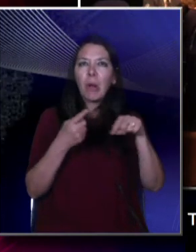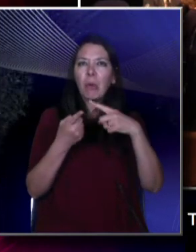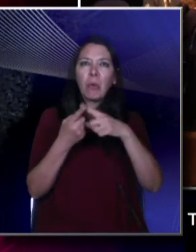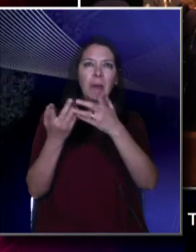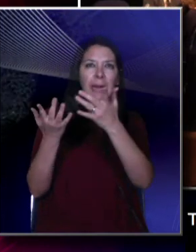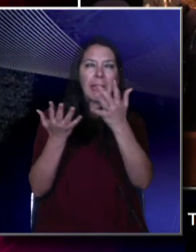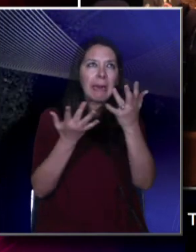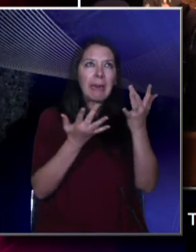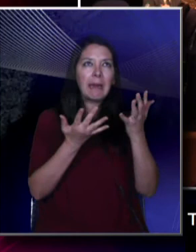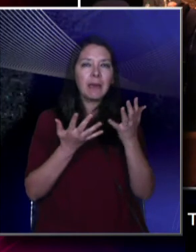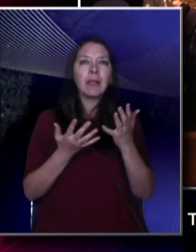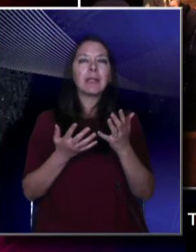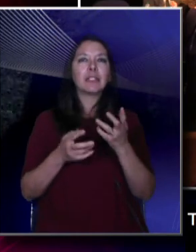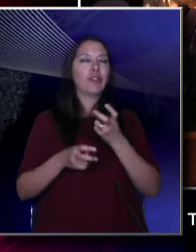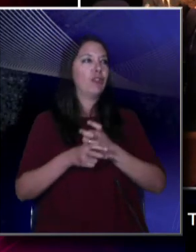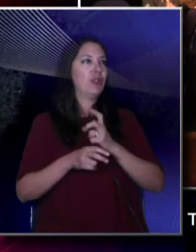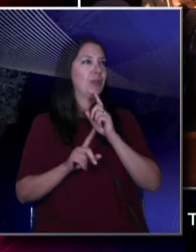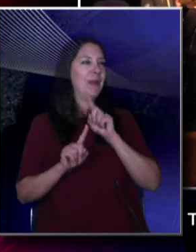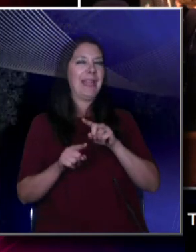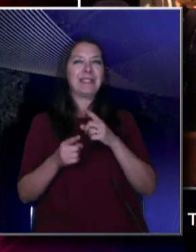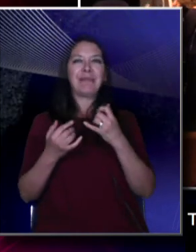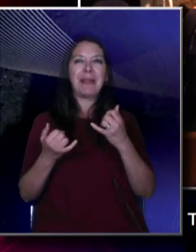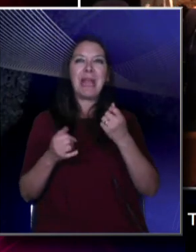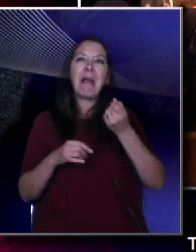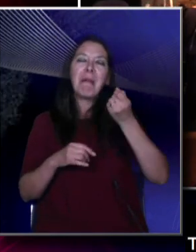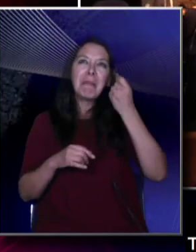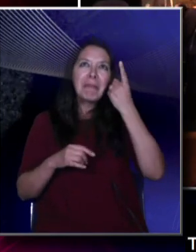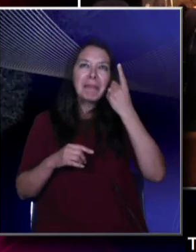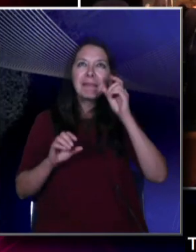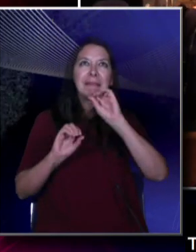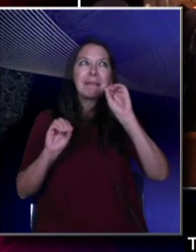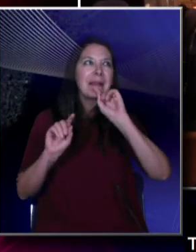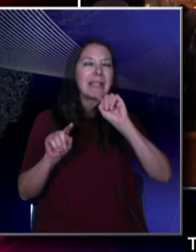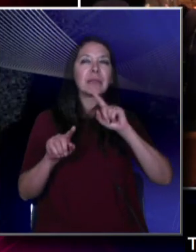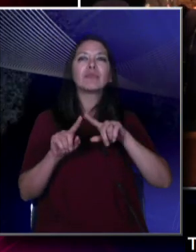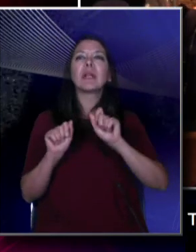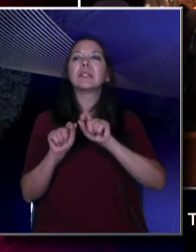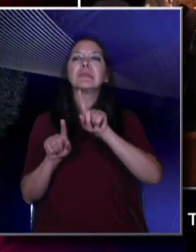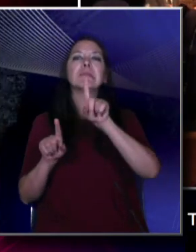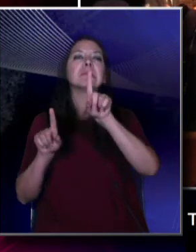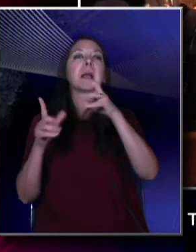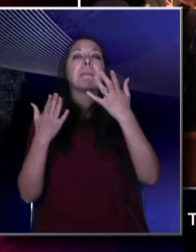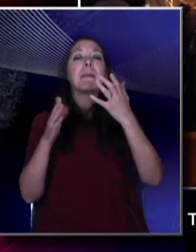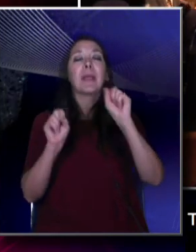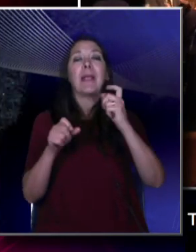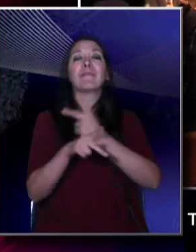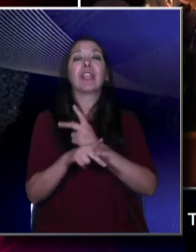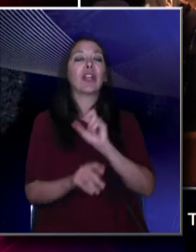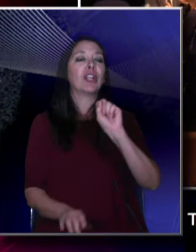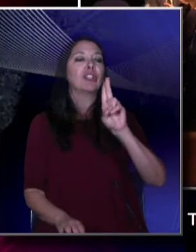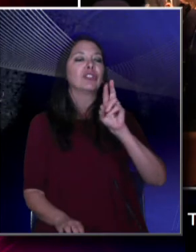It's a non-answer, I know, but I'm trying to survey